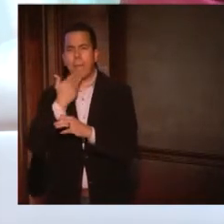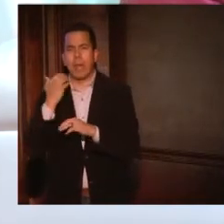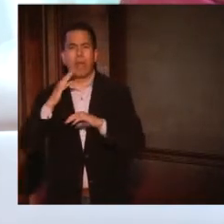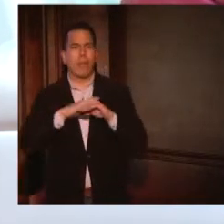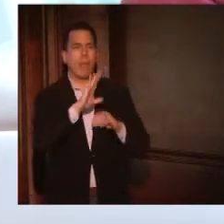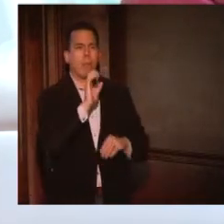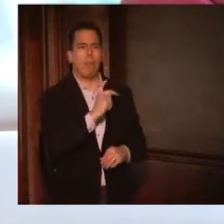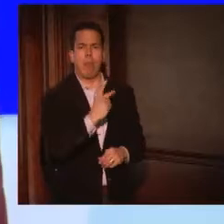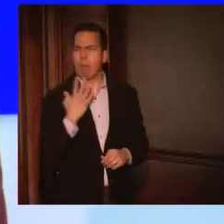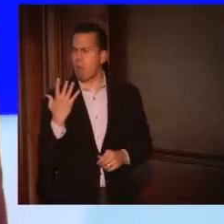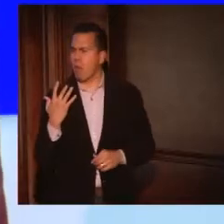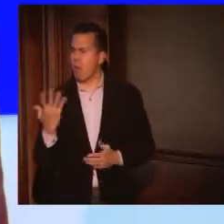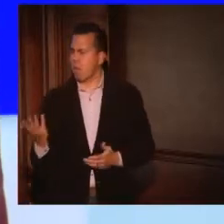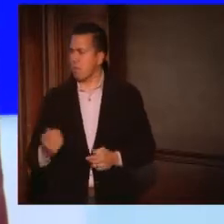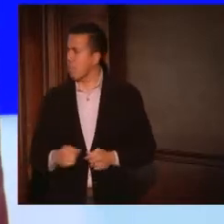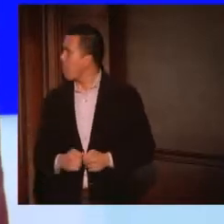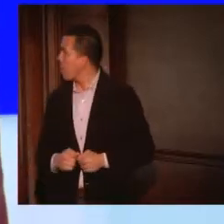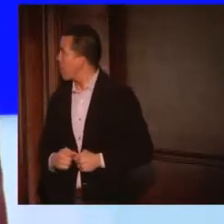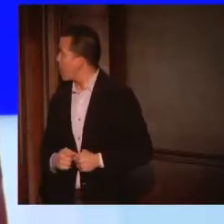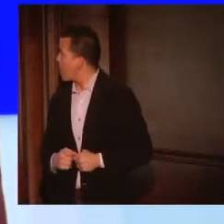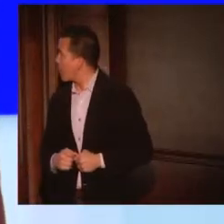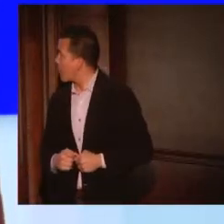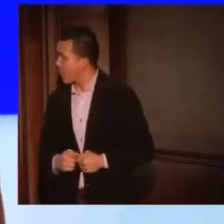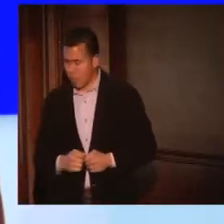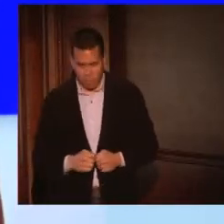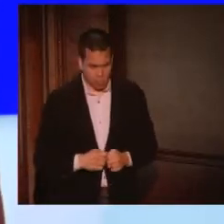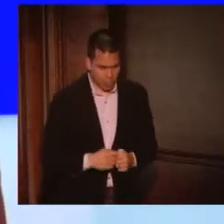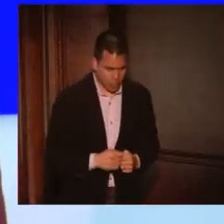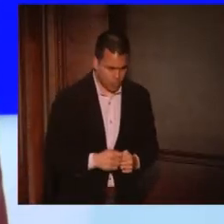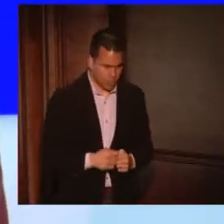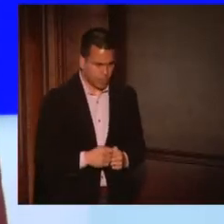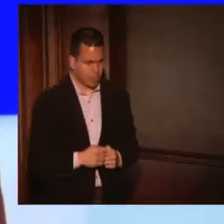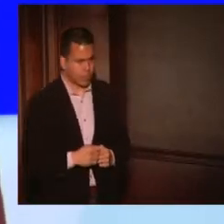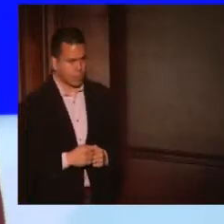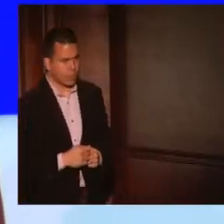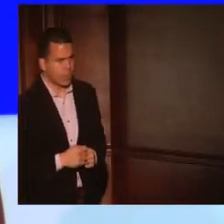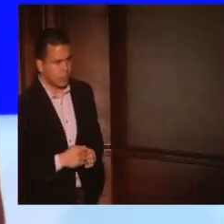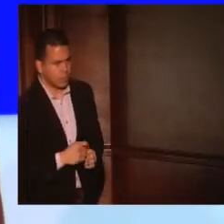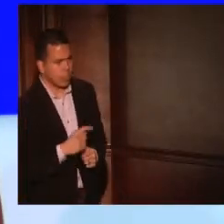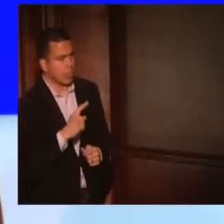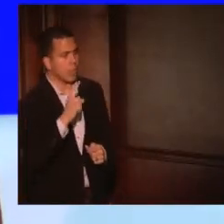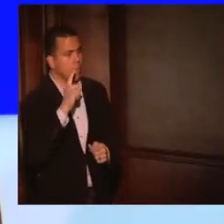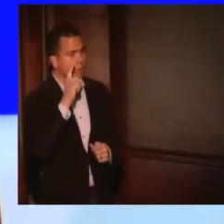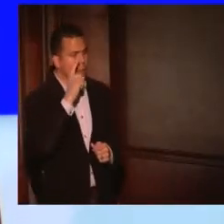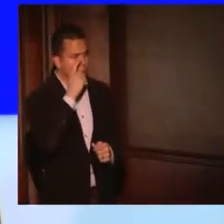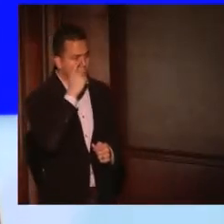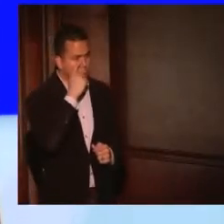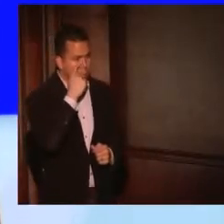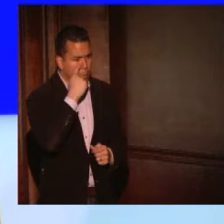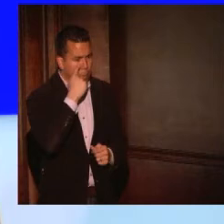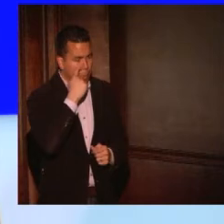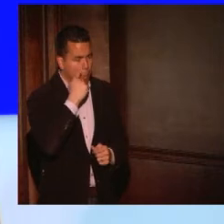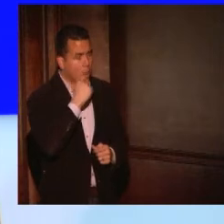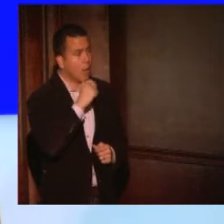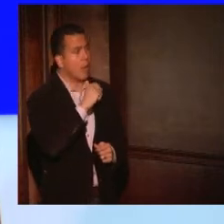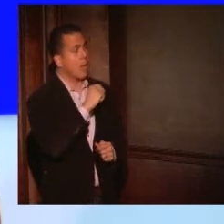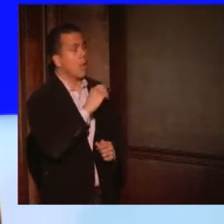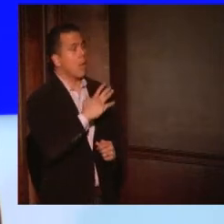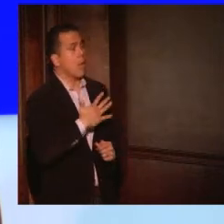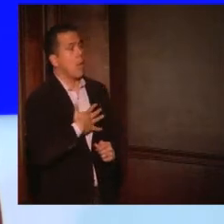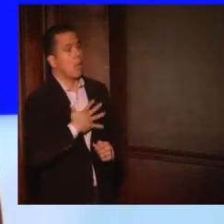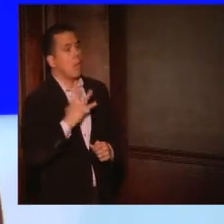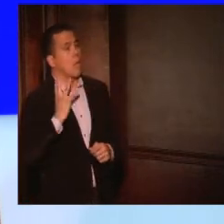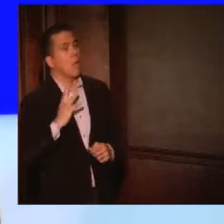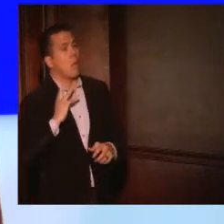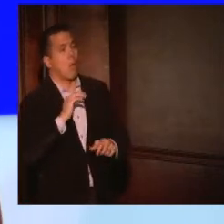and that kind of thing? Well, I think that I will get back to the work that we done for Afghanistan for women. I think